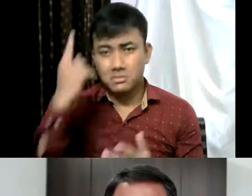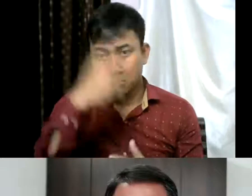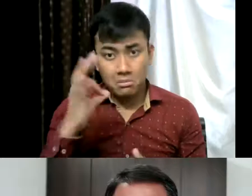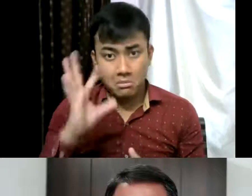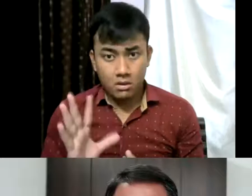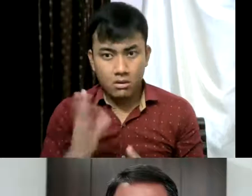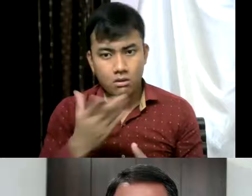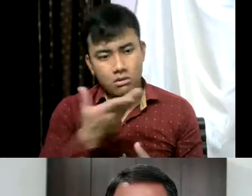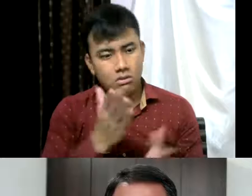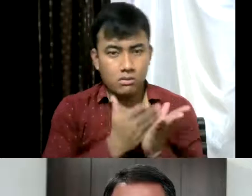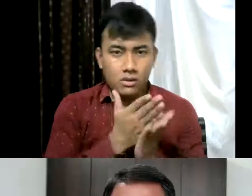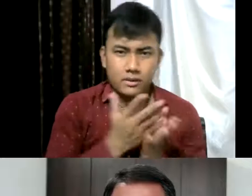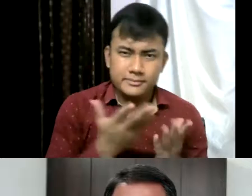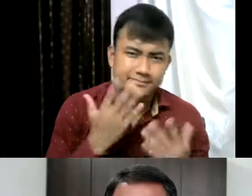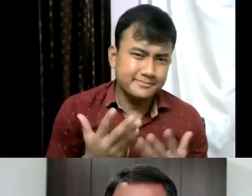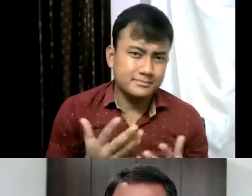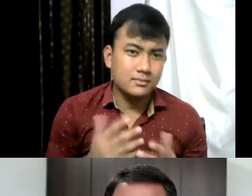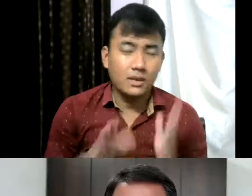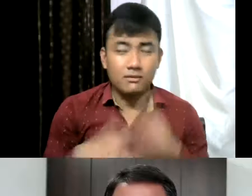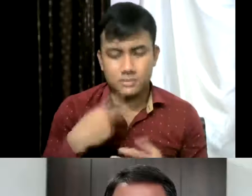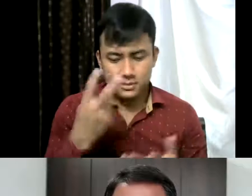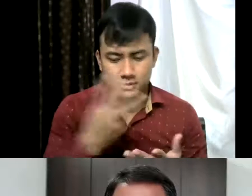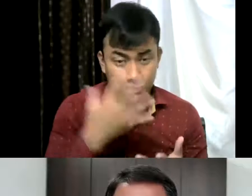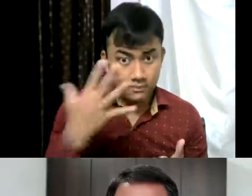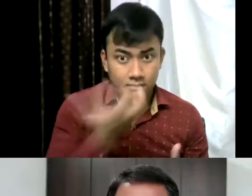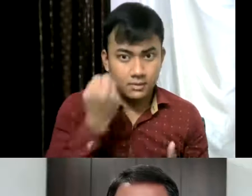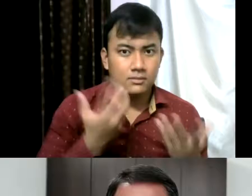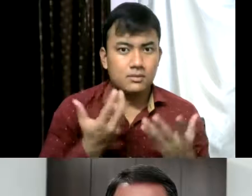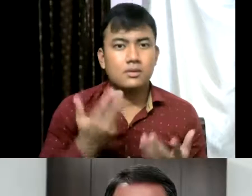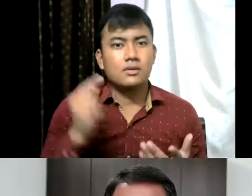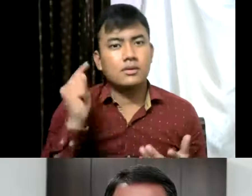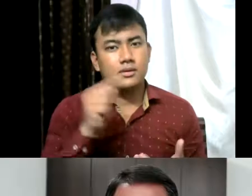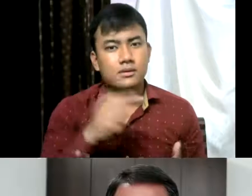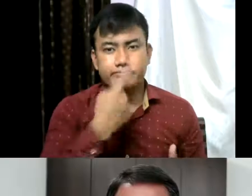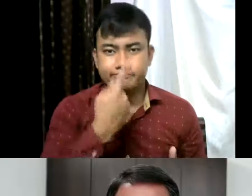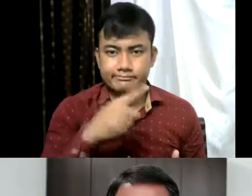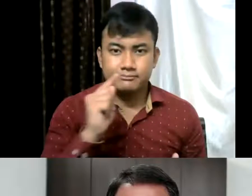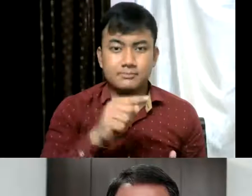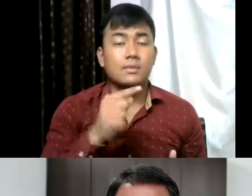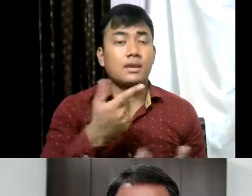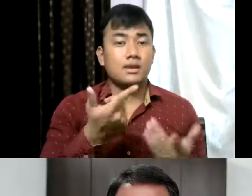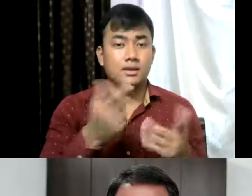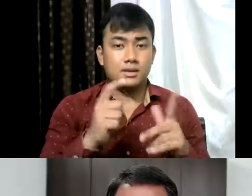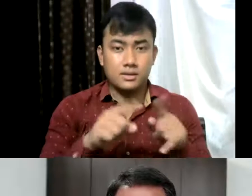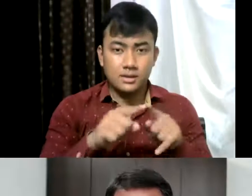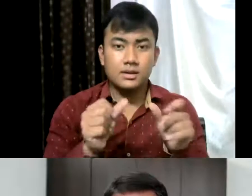And I found that I think I would want that to be the cornerstone of a dating space that I